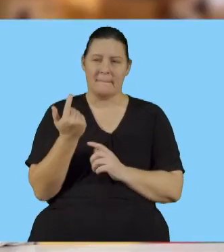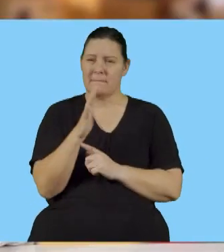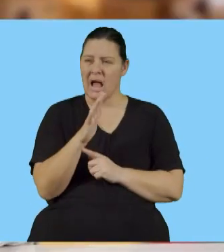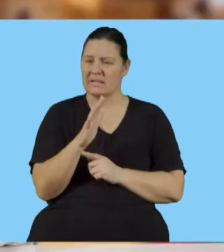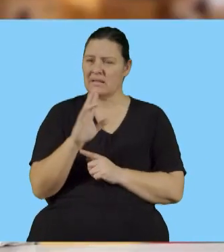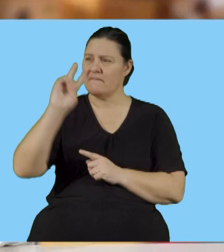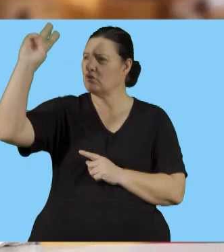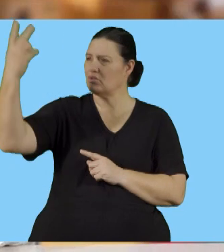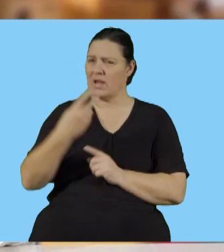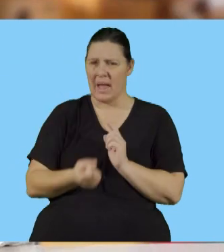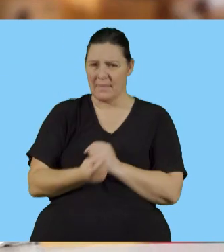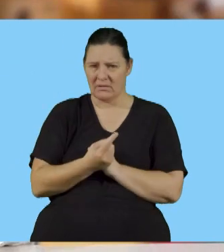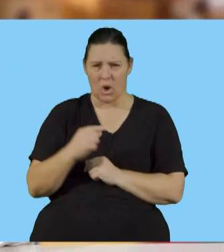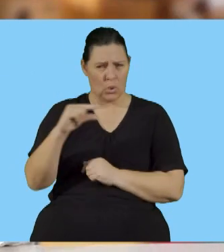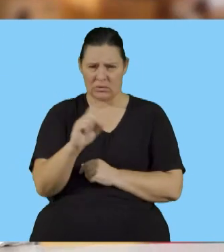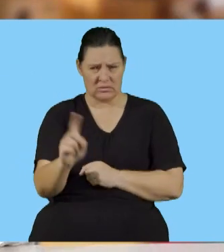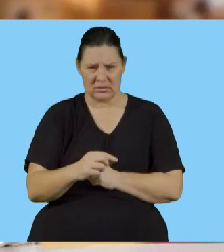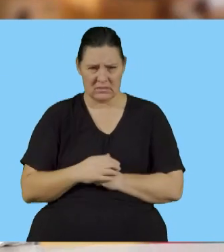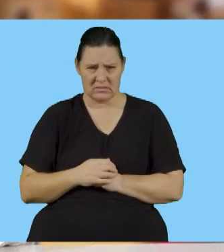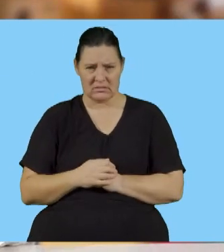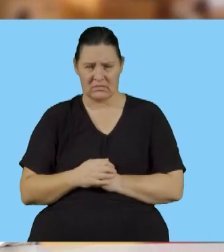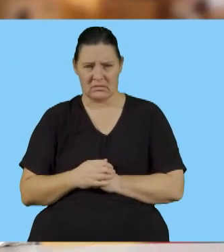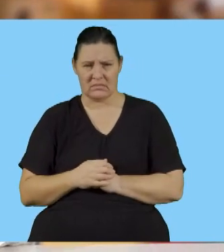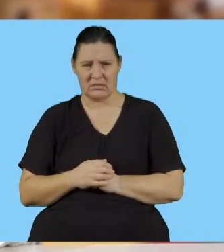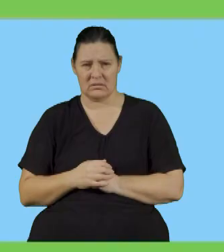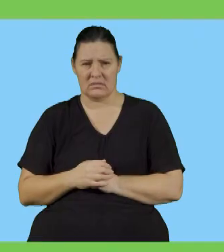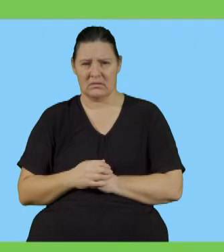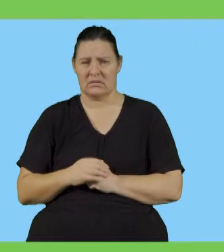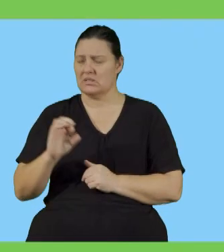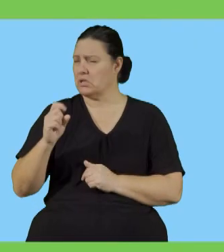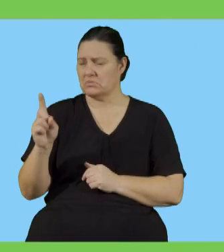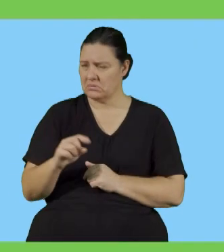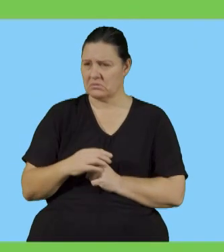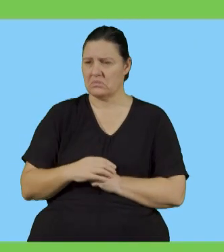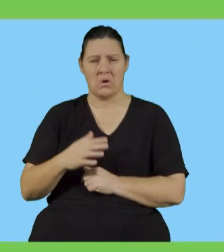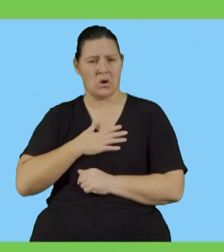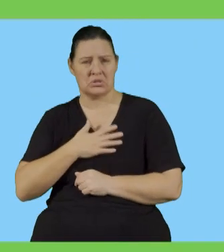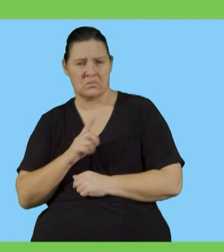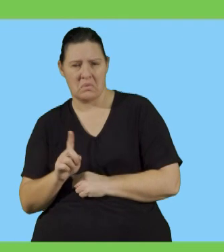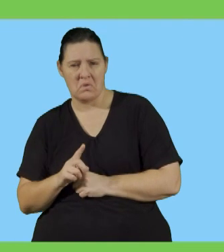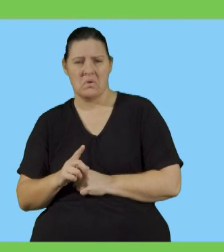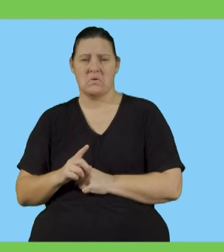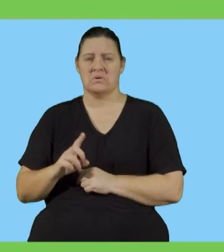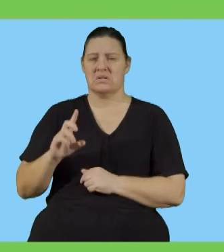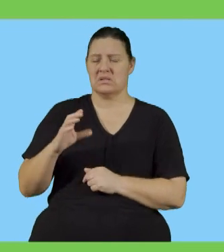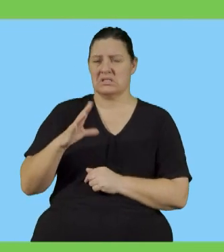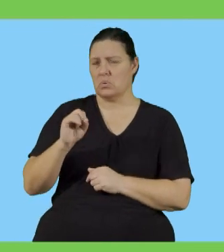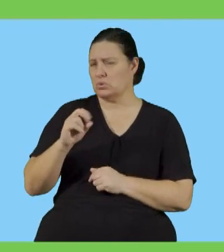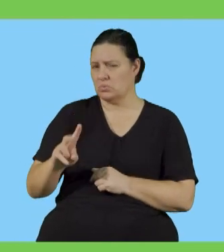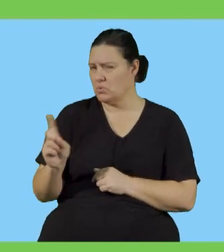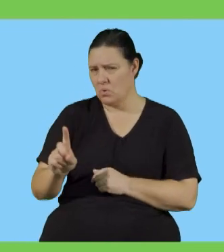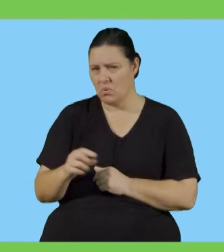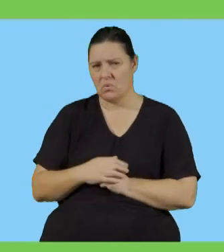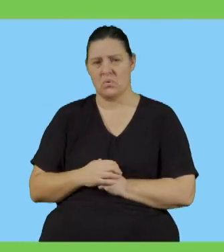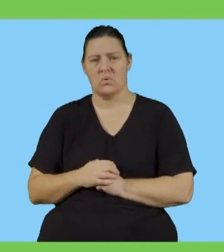photosynthesis take place? Does it take place in a glucose? Does it take place in a starch? No. Oxygen? No. Does it take place